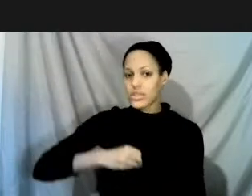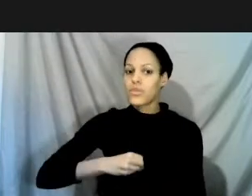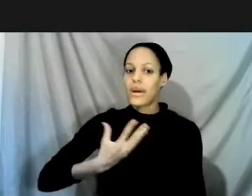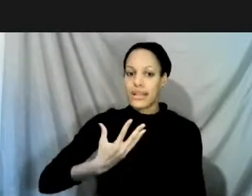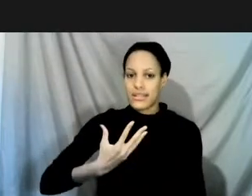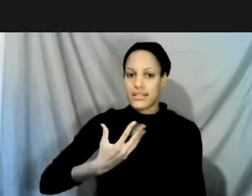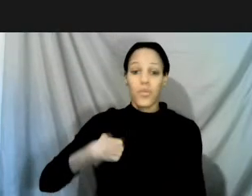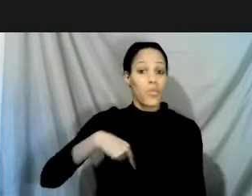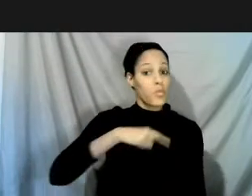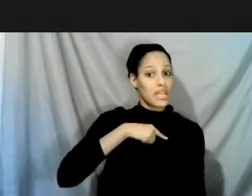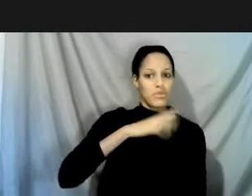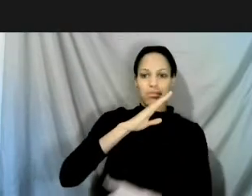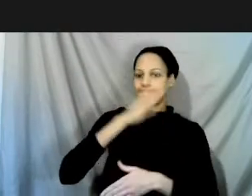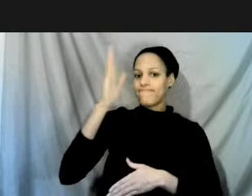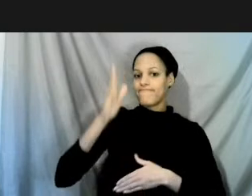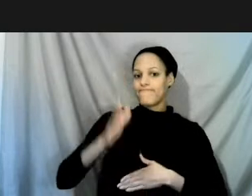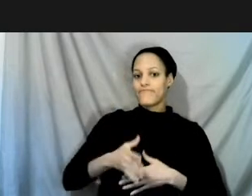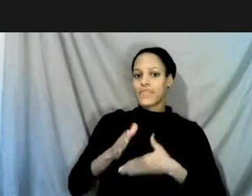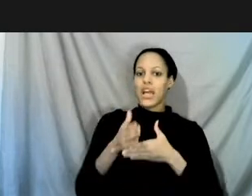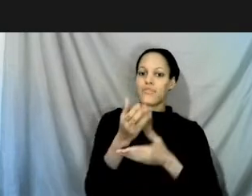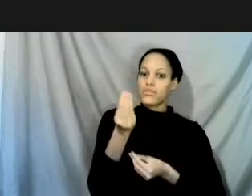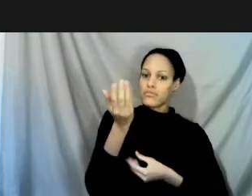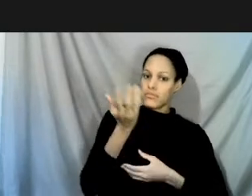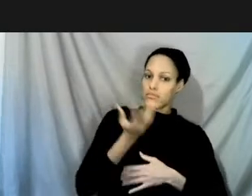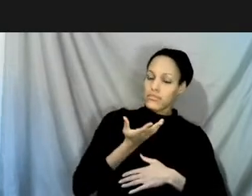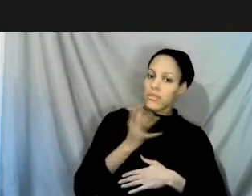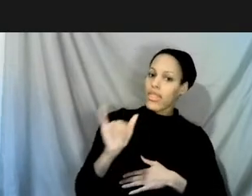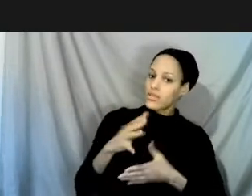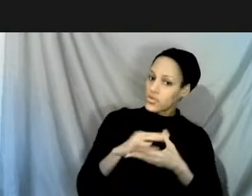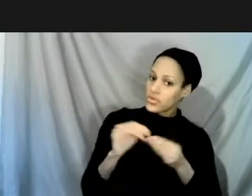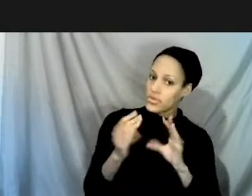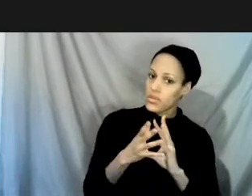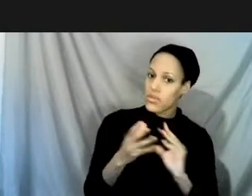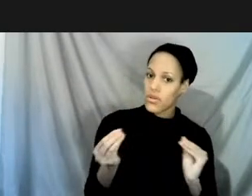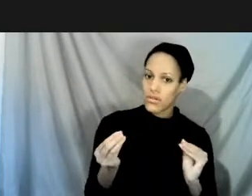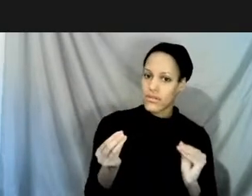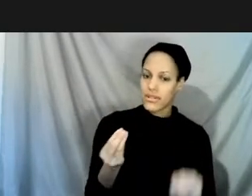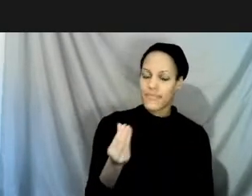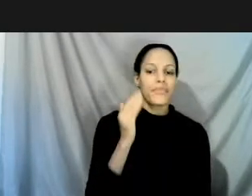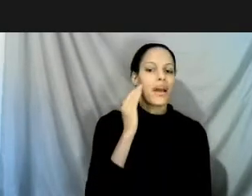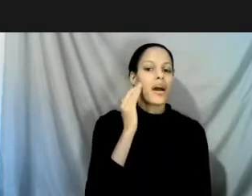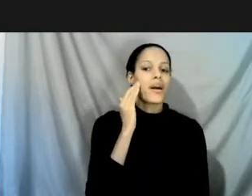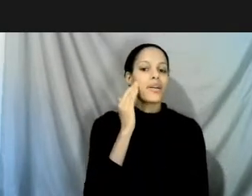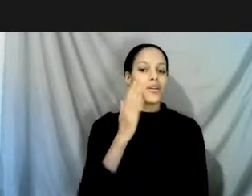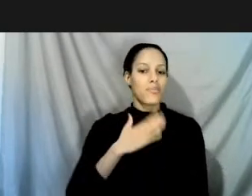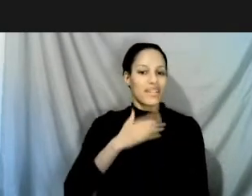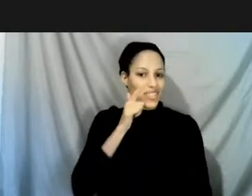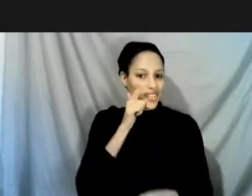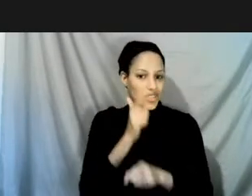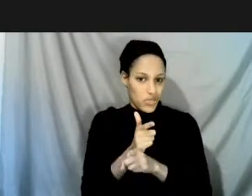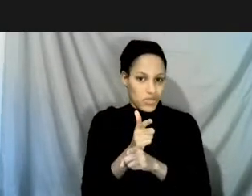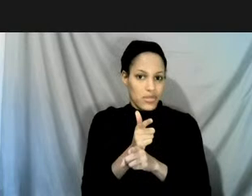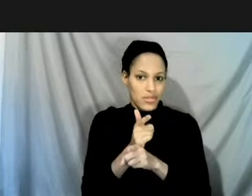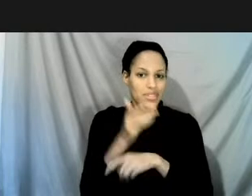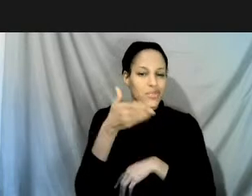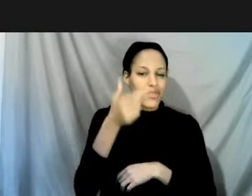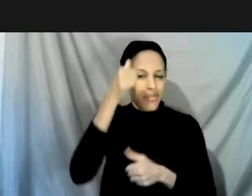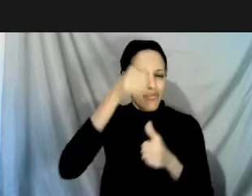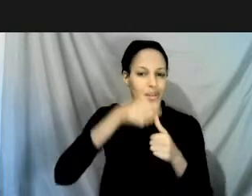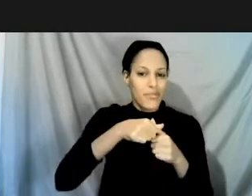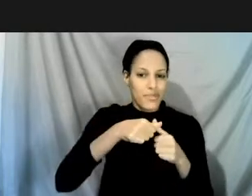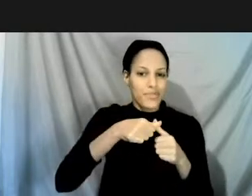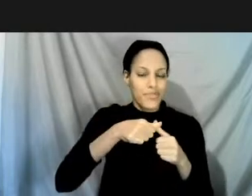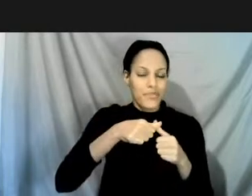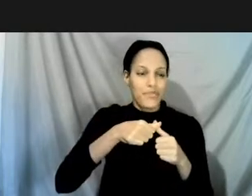story. Yeah. Okay, we were never told that story. And I know that my sister will remember, my sister and